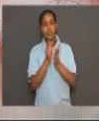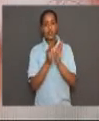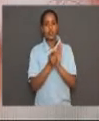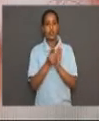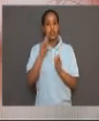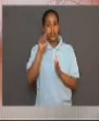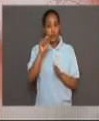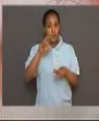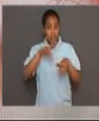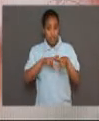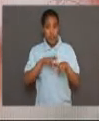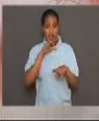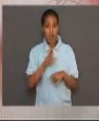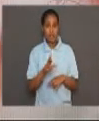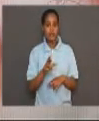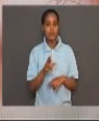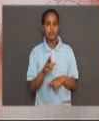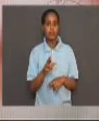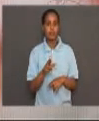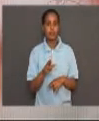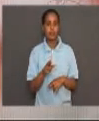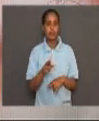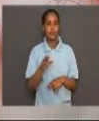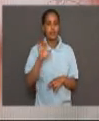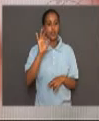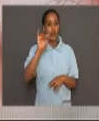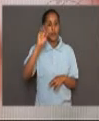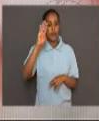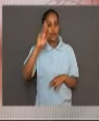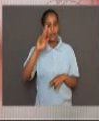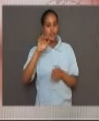of thermosets are fiberglass,